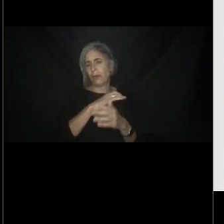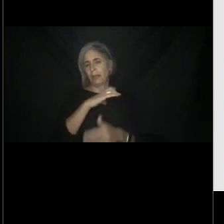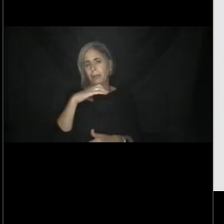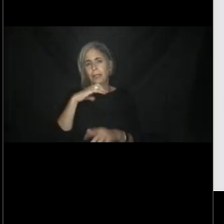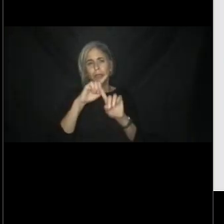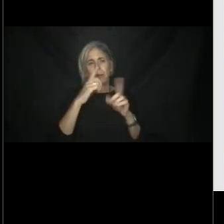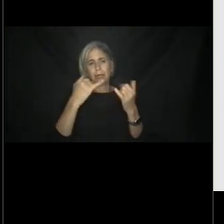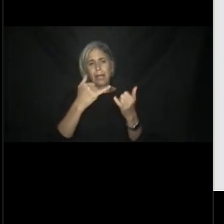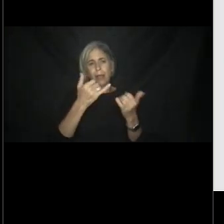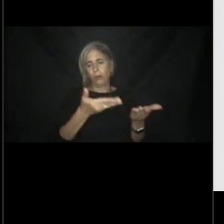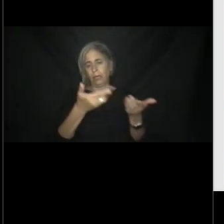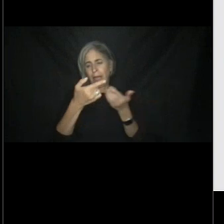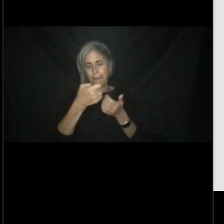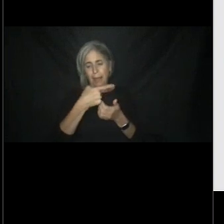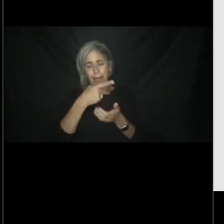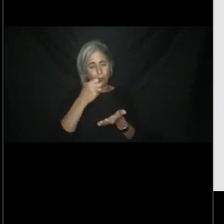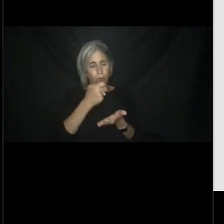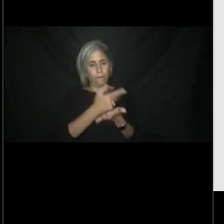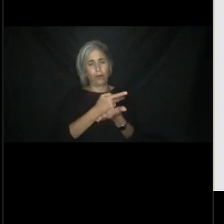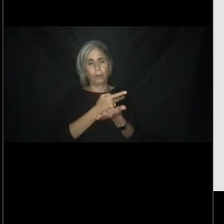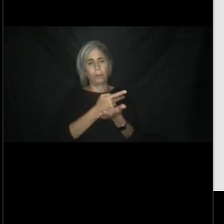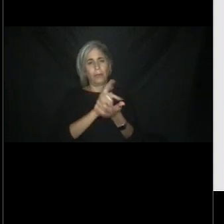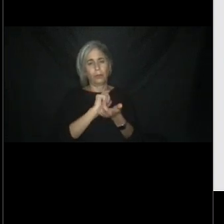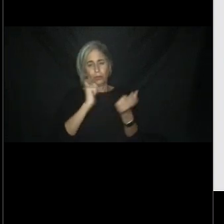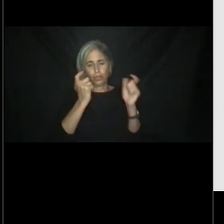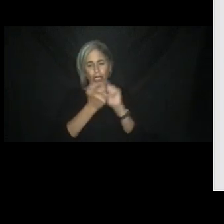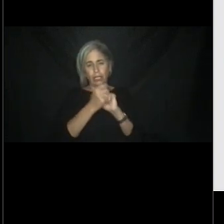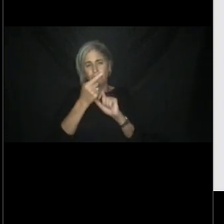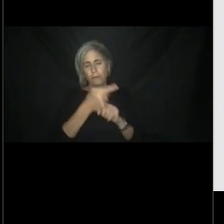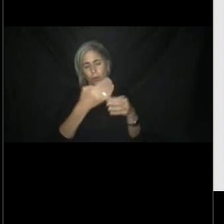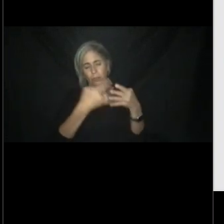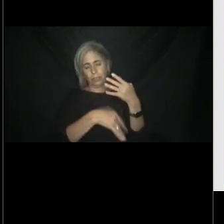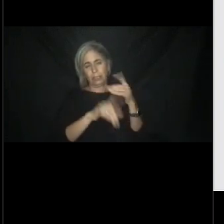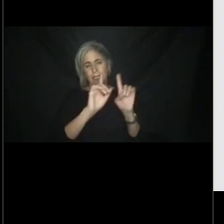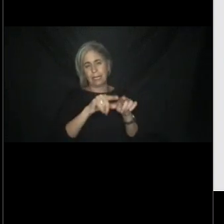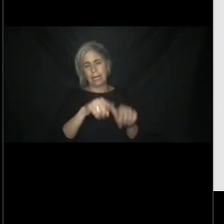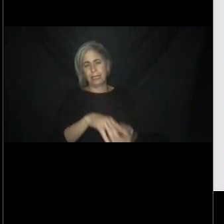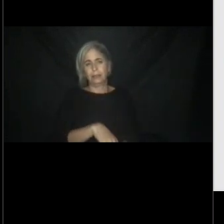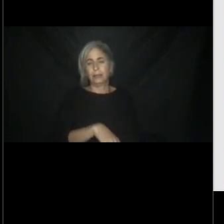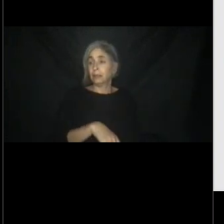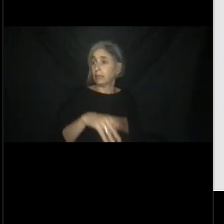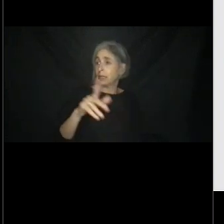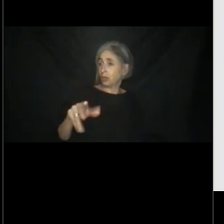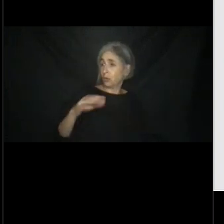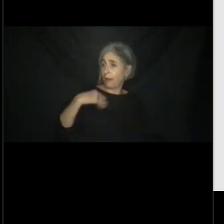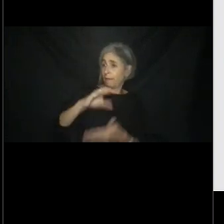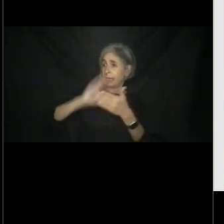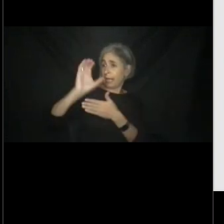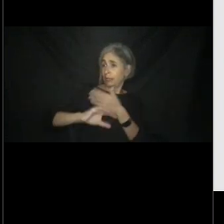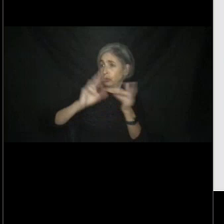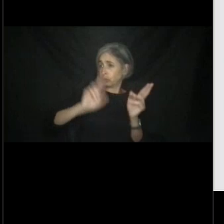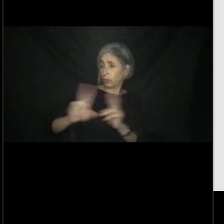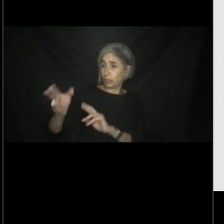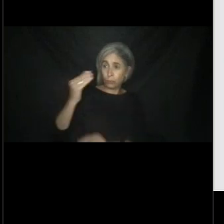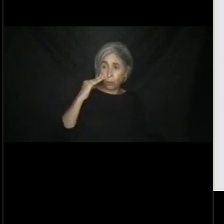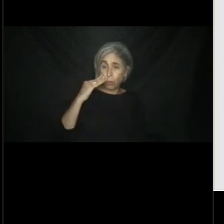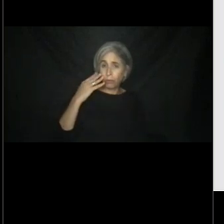you tonight to confirm it since there's a change in those listed attendees. All right, everybody have their calendars out? Yeah.